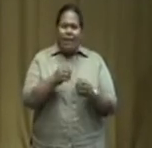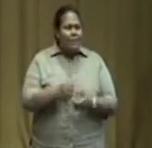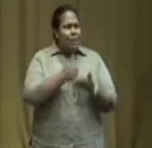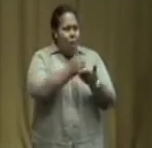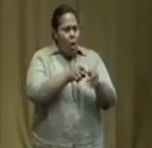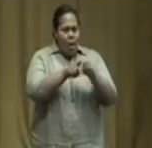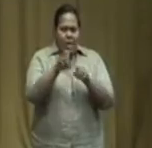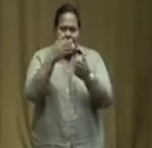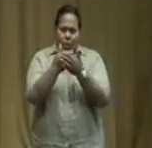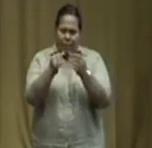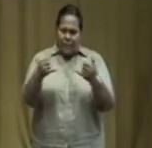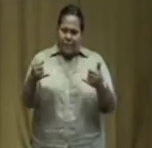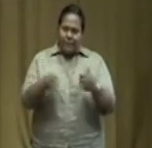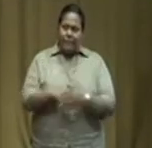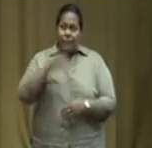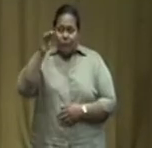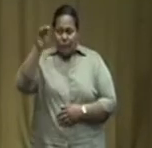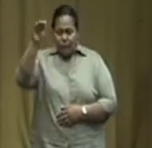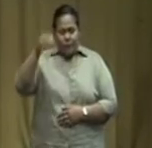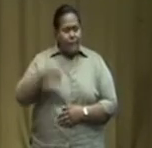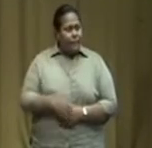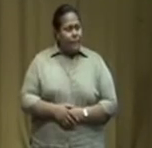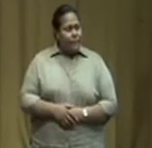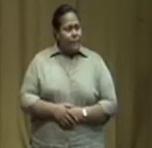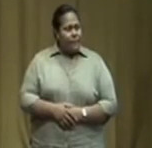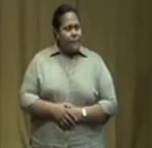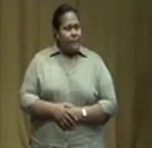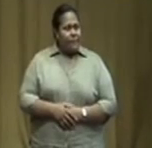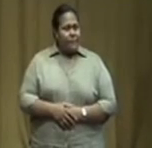on the internet for the future.